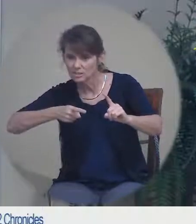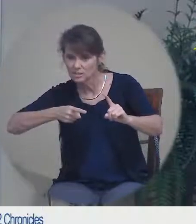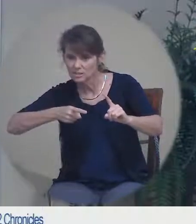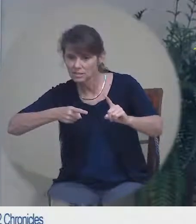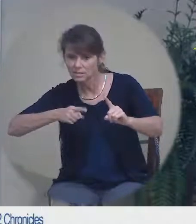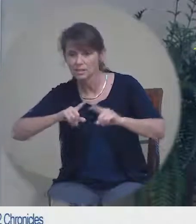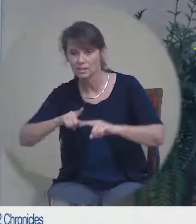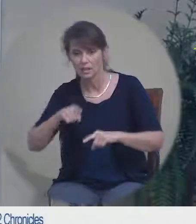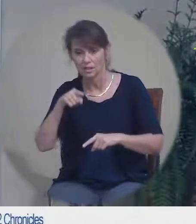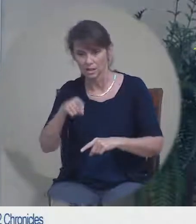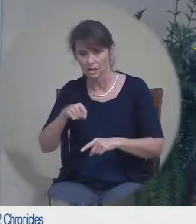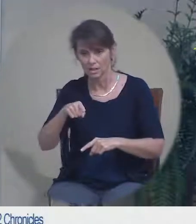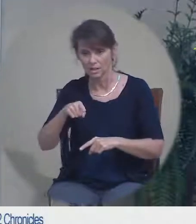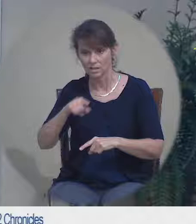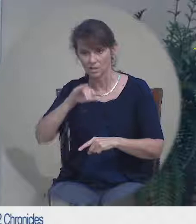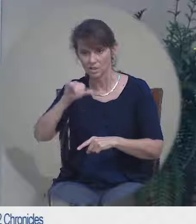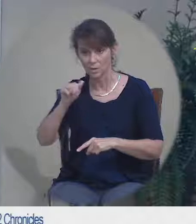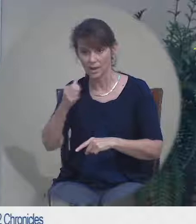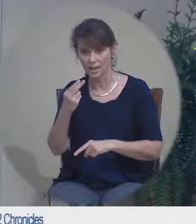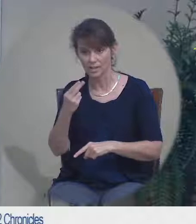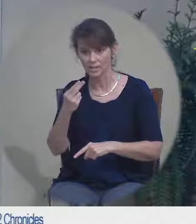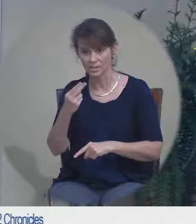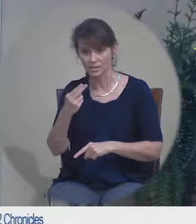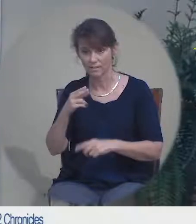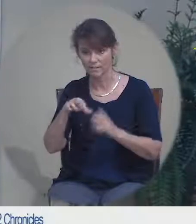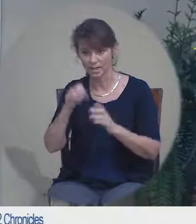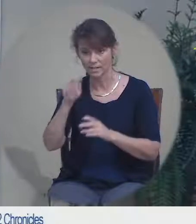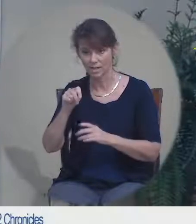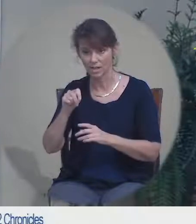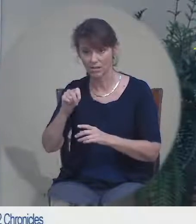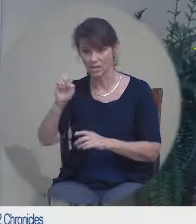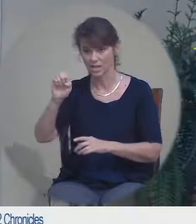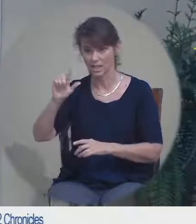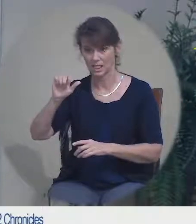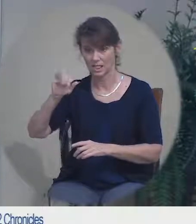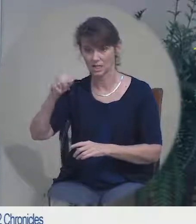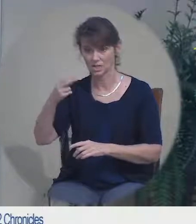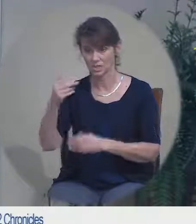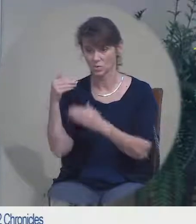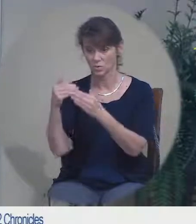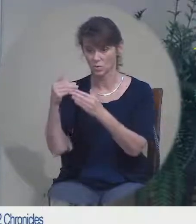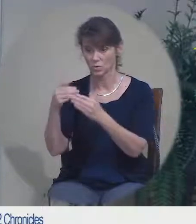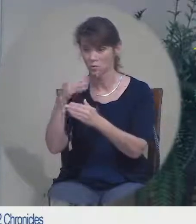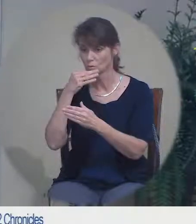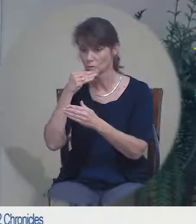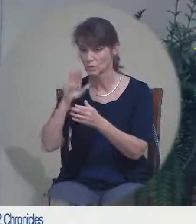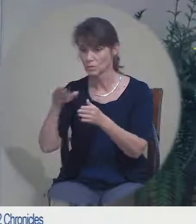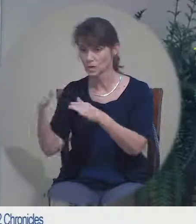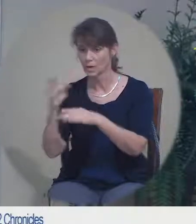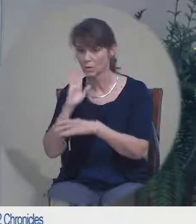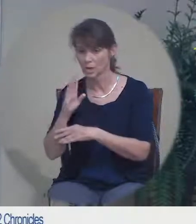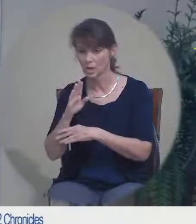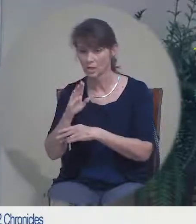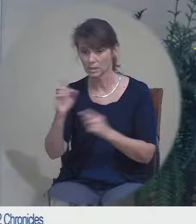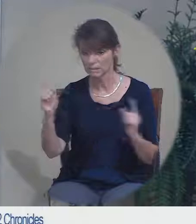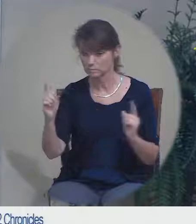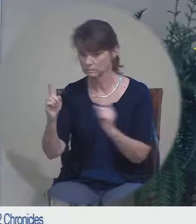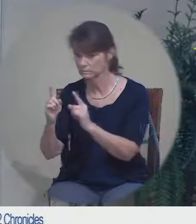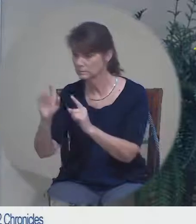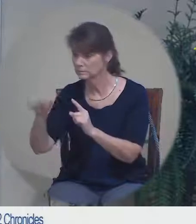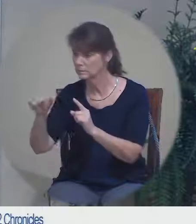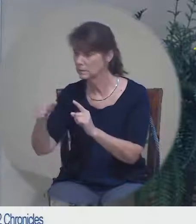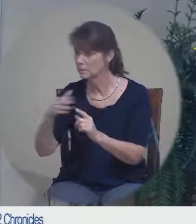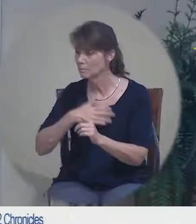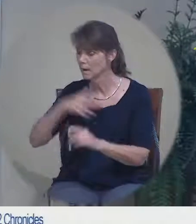about Elisha's death, he comes to his side, or is nearing his death, he comes to his side, my father, my